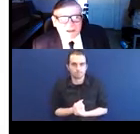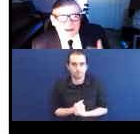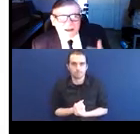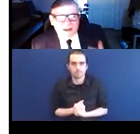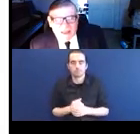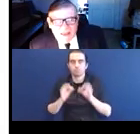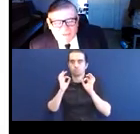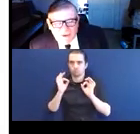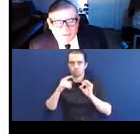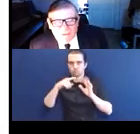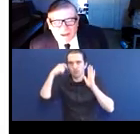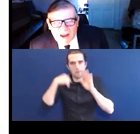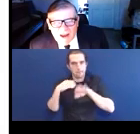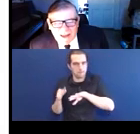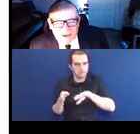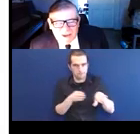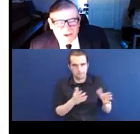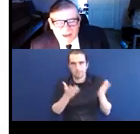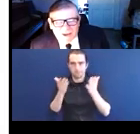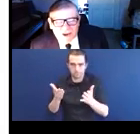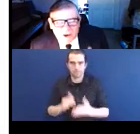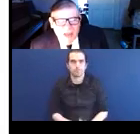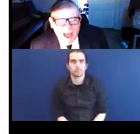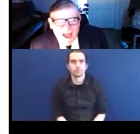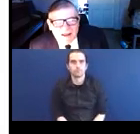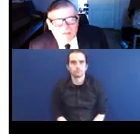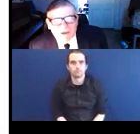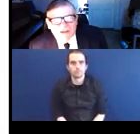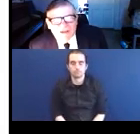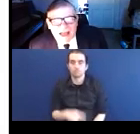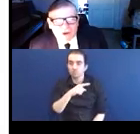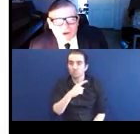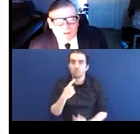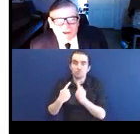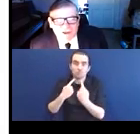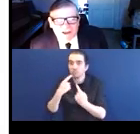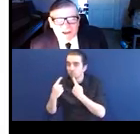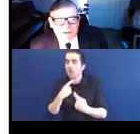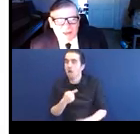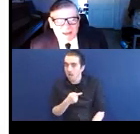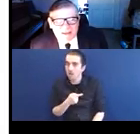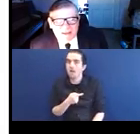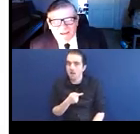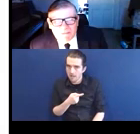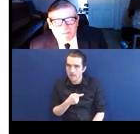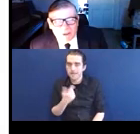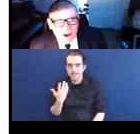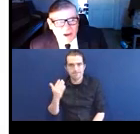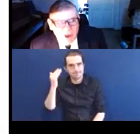always, if you've been trained, do you get a job? There, because they have job opportunities from their